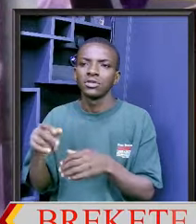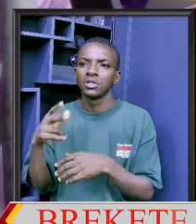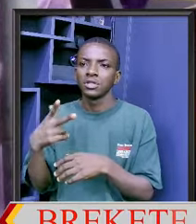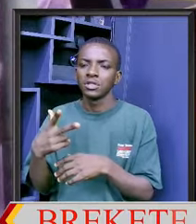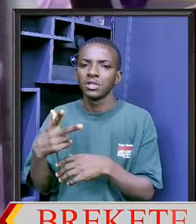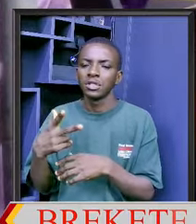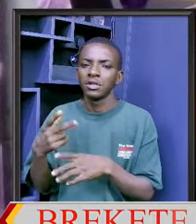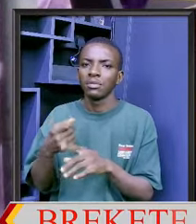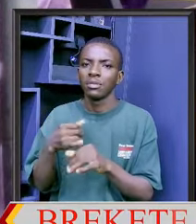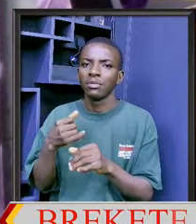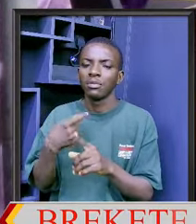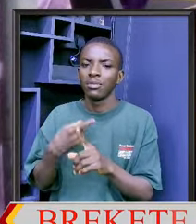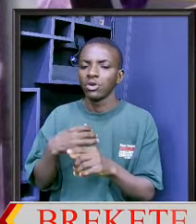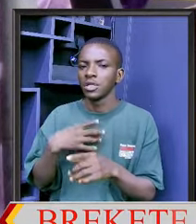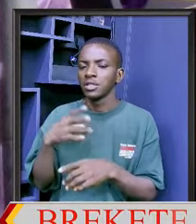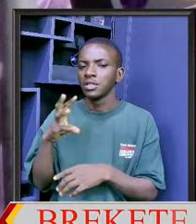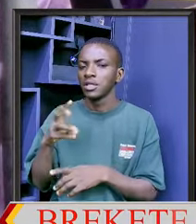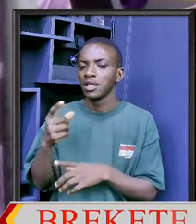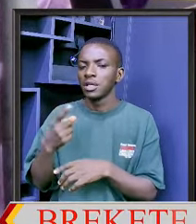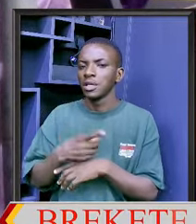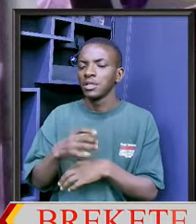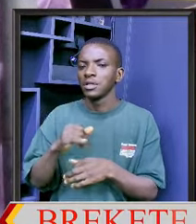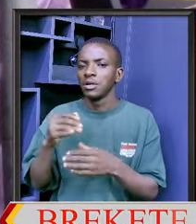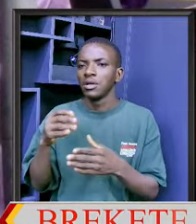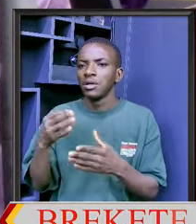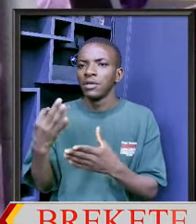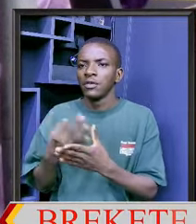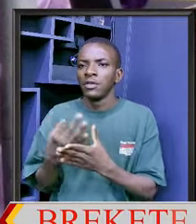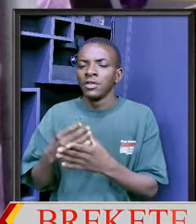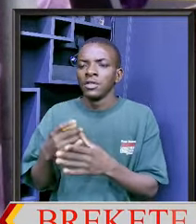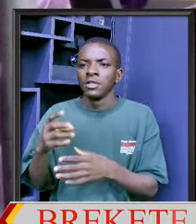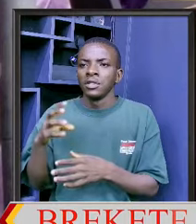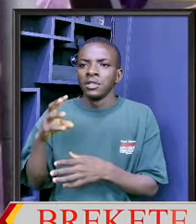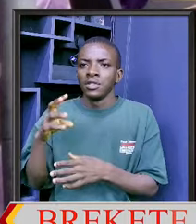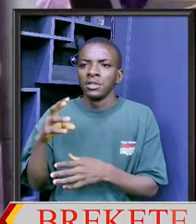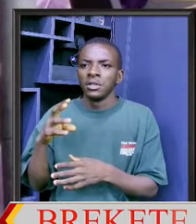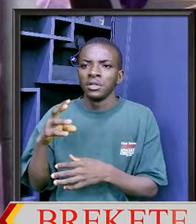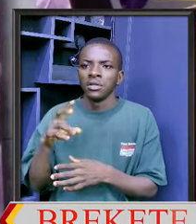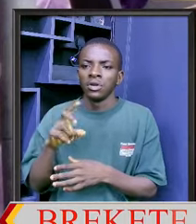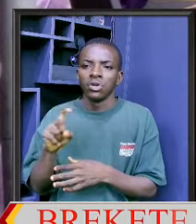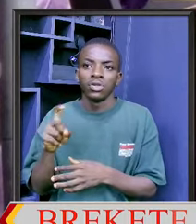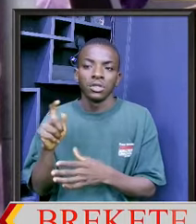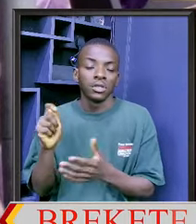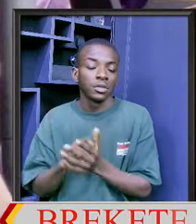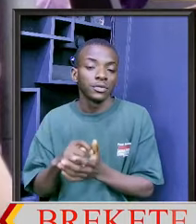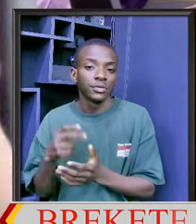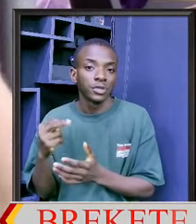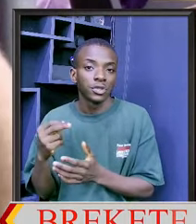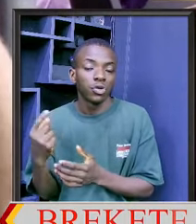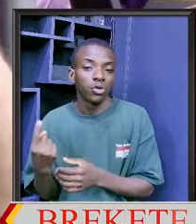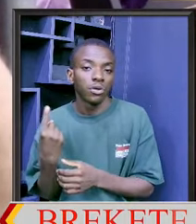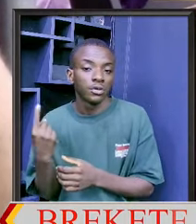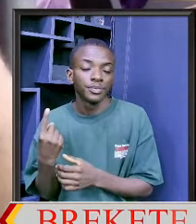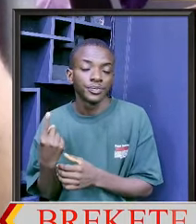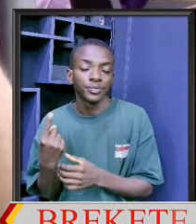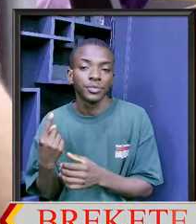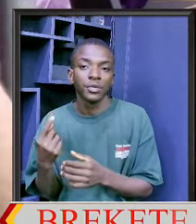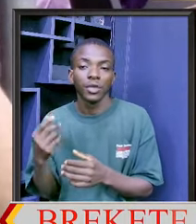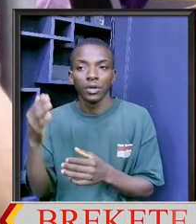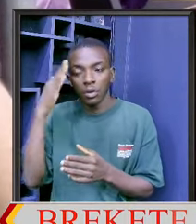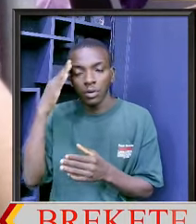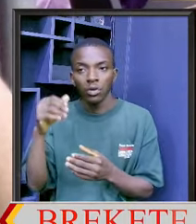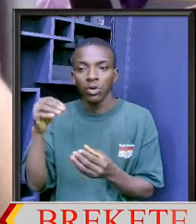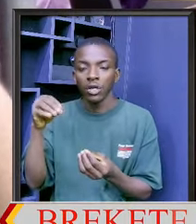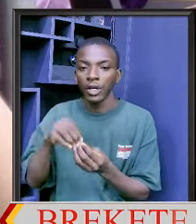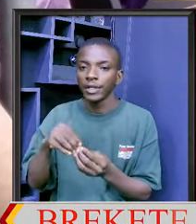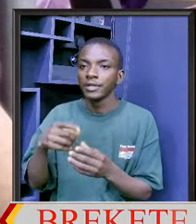and 6 days. All this training, the fee now only 600,000 naira only. We know